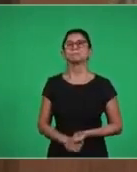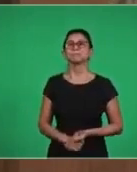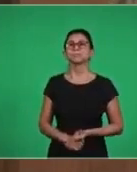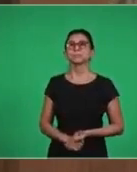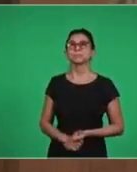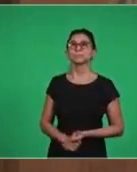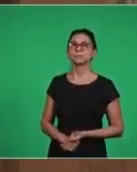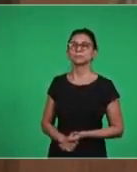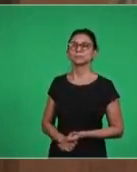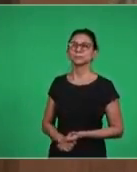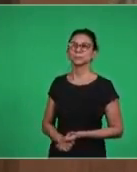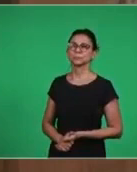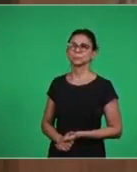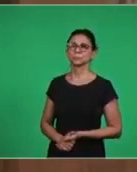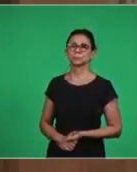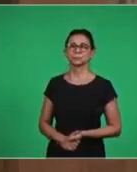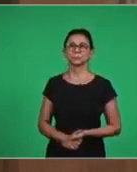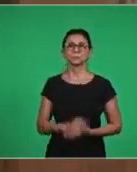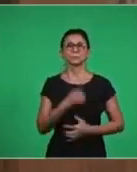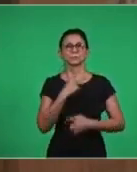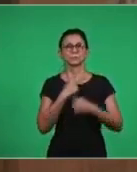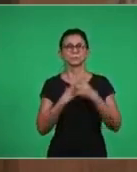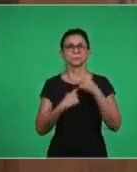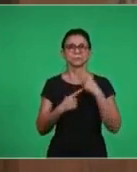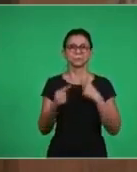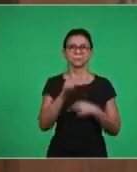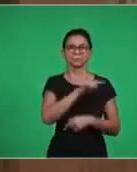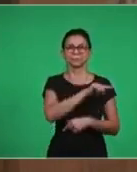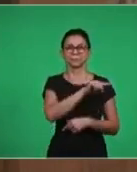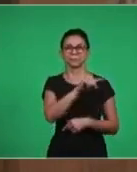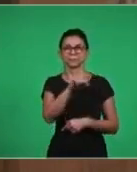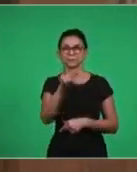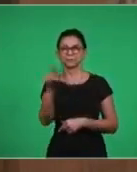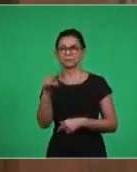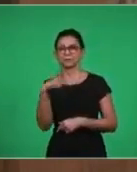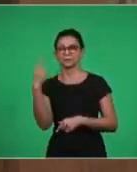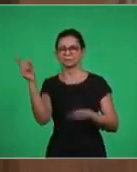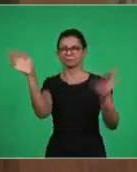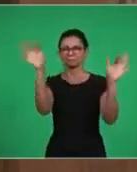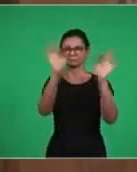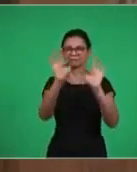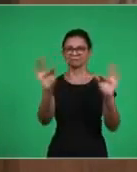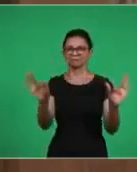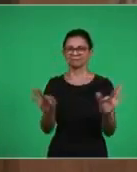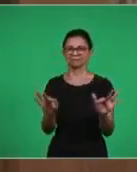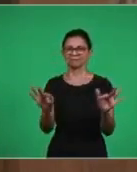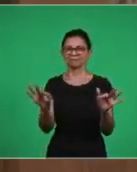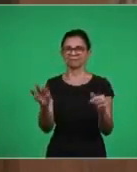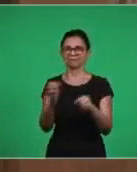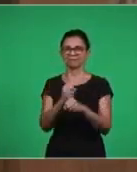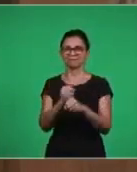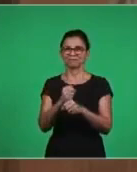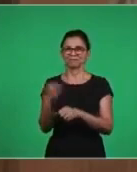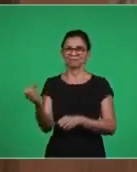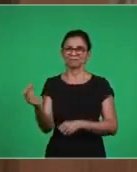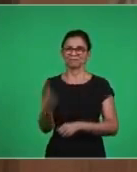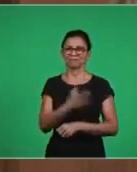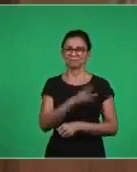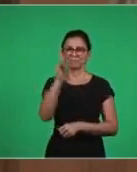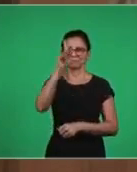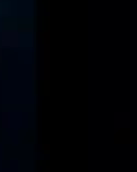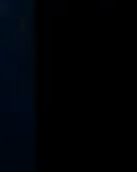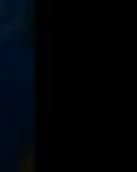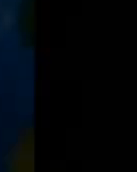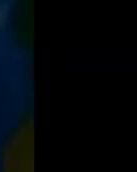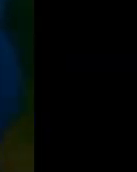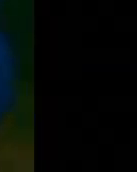desire is that the Lord bless everyone in the new year. and a new year for the glory of the Lord. Amen.